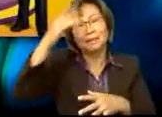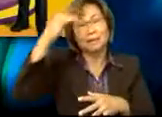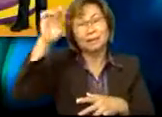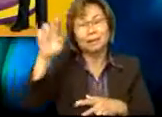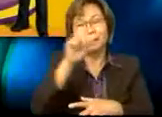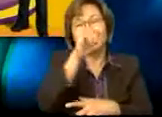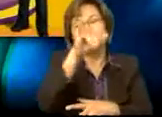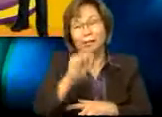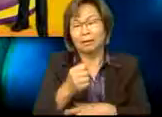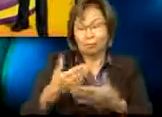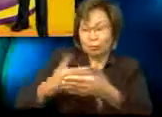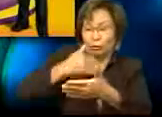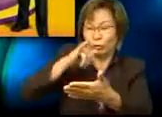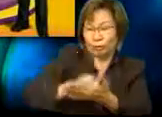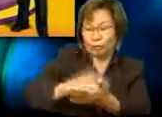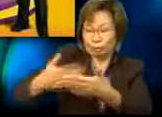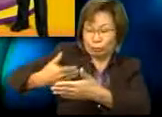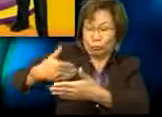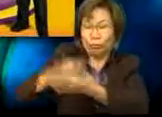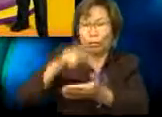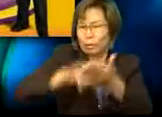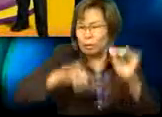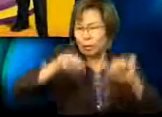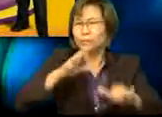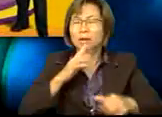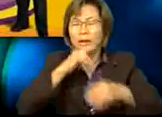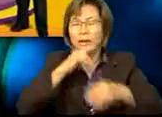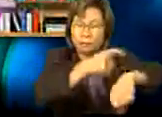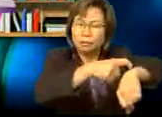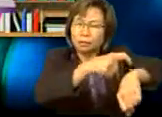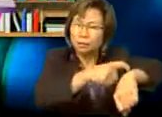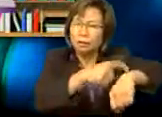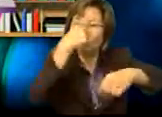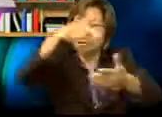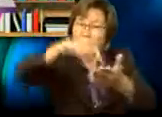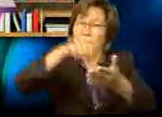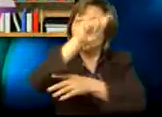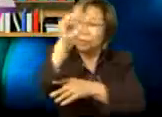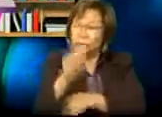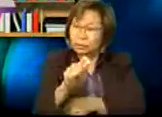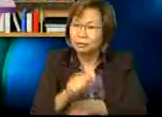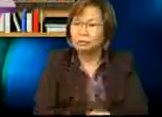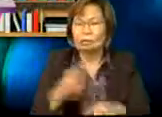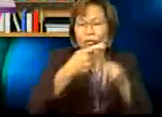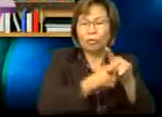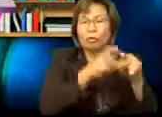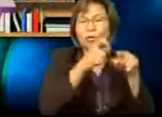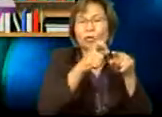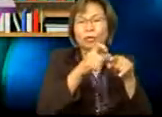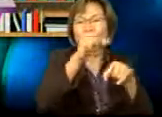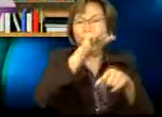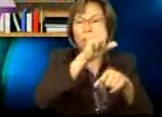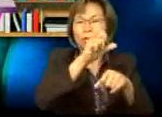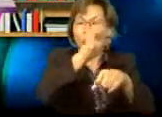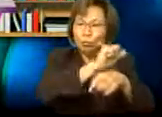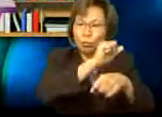that, what can you say about the tenses for this question? From the words given, we know that